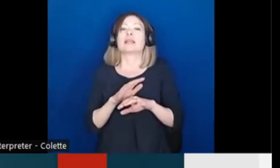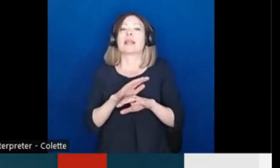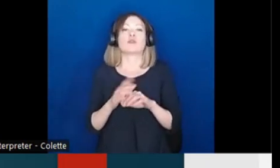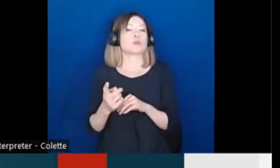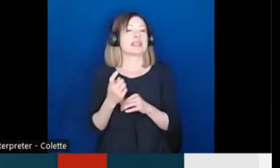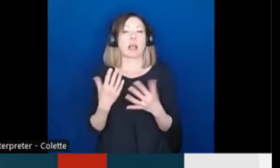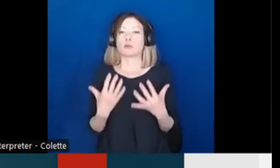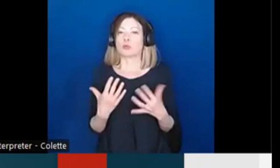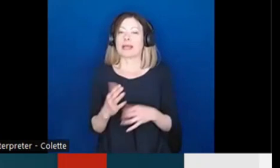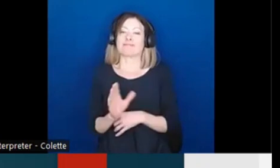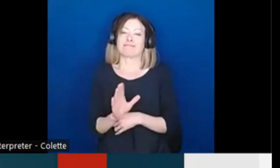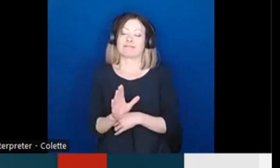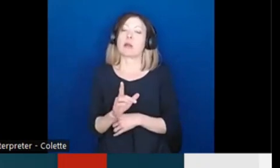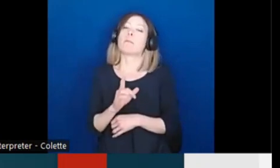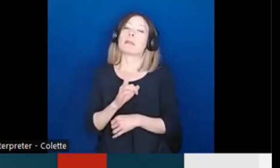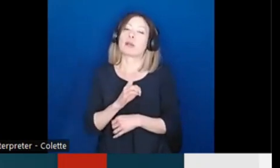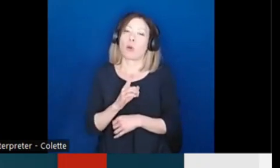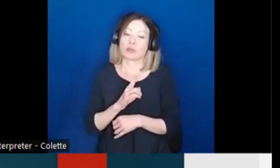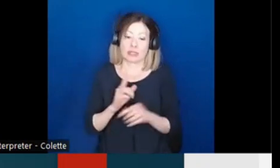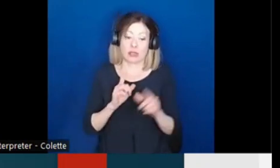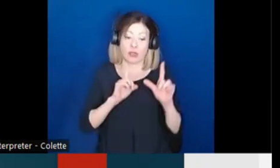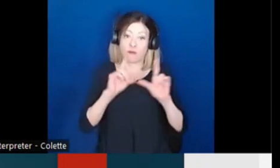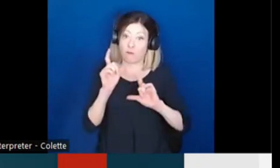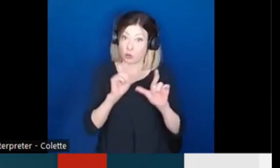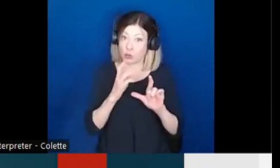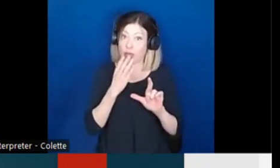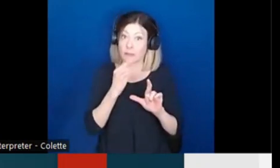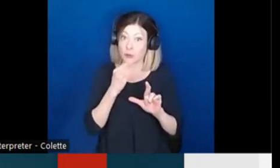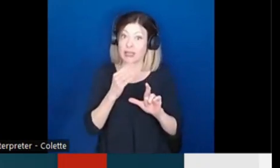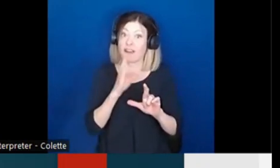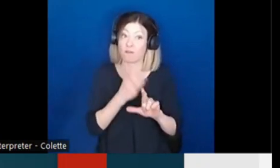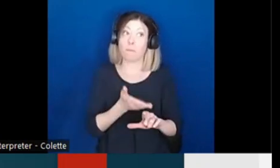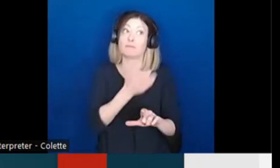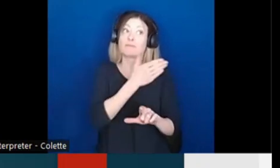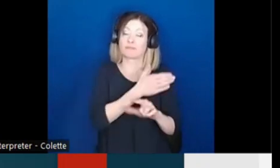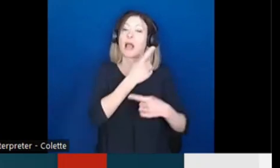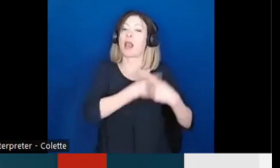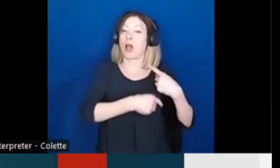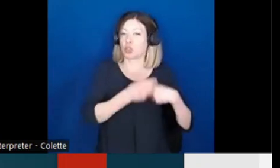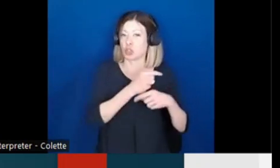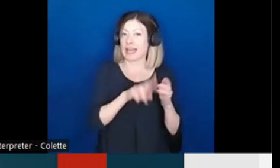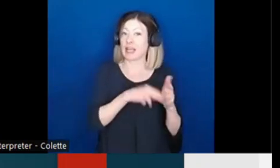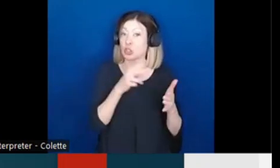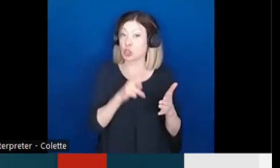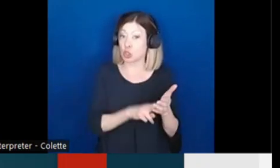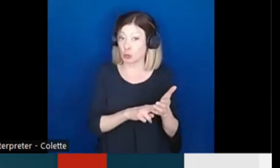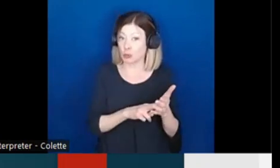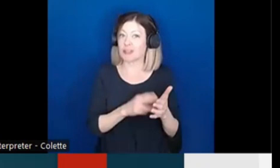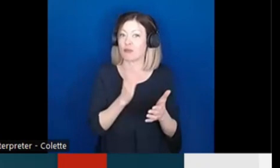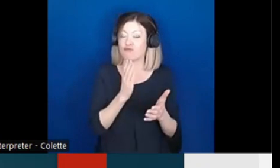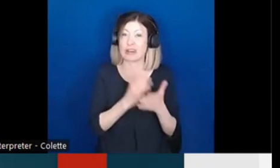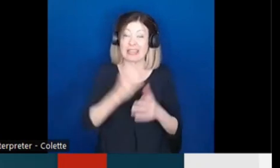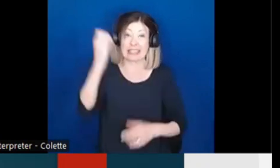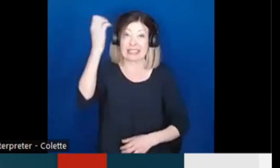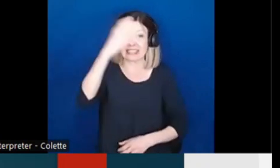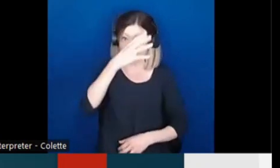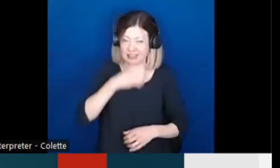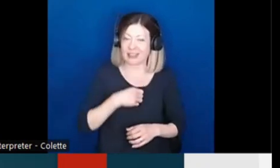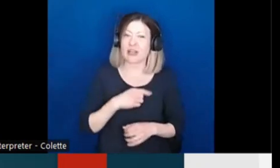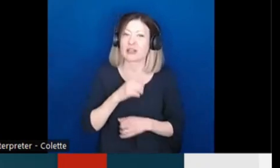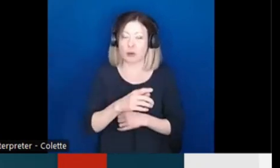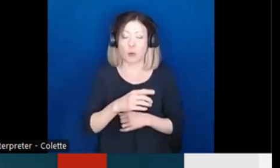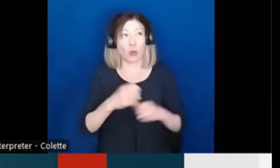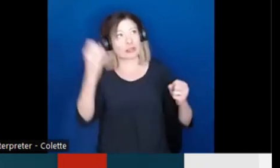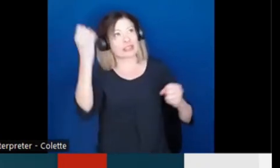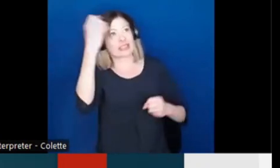I'm using were taken in that gorgeous spell of sunshine we had in June. So they all look very, very sunny and lovely. And I'll